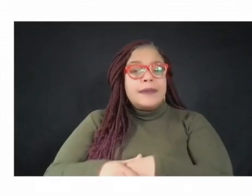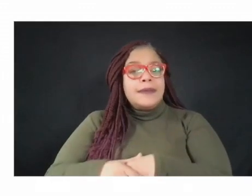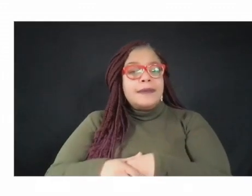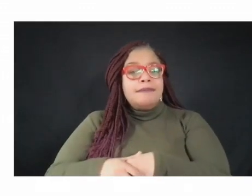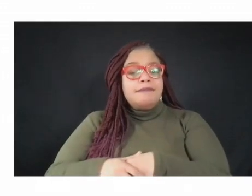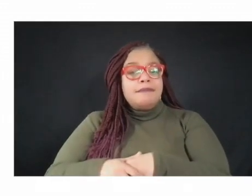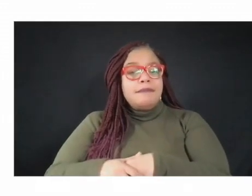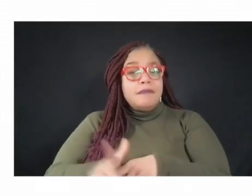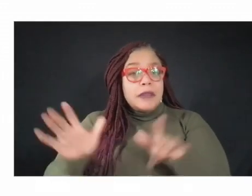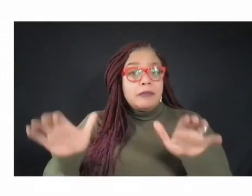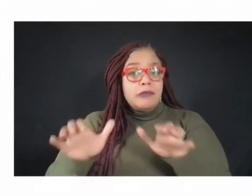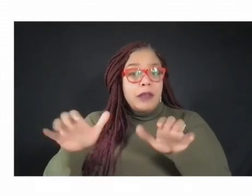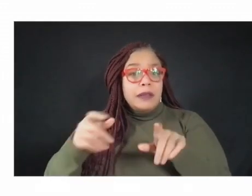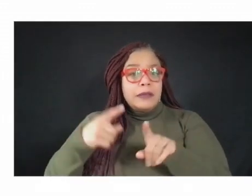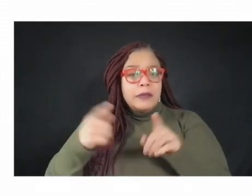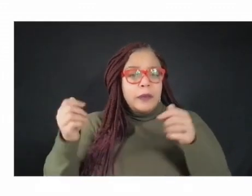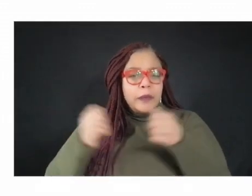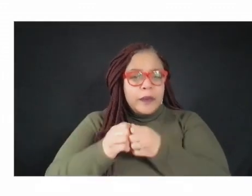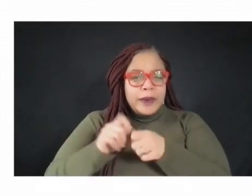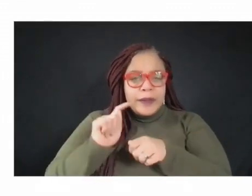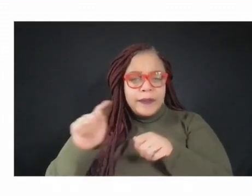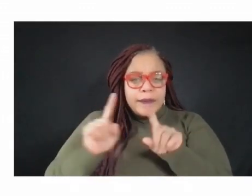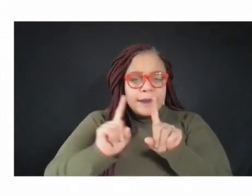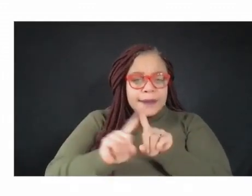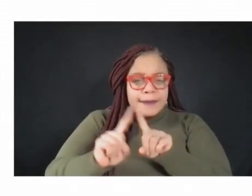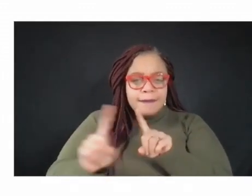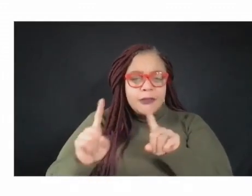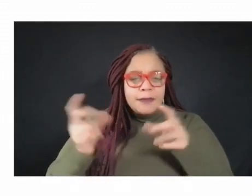with these different stakeholders.